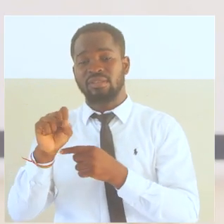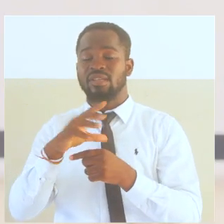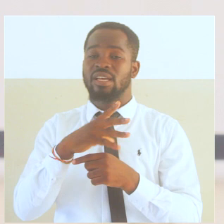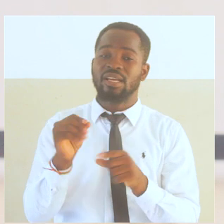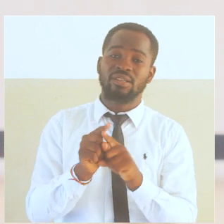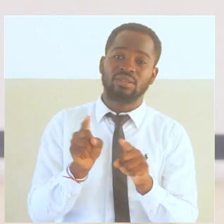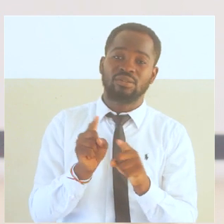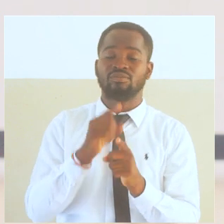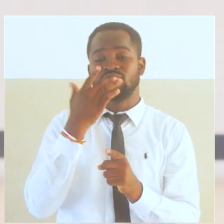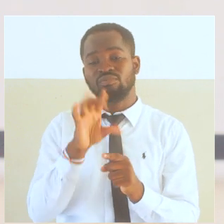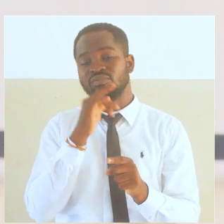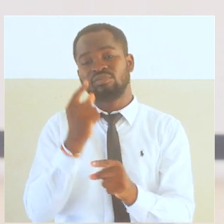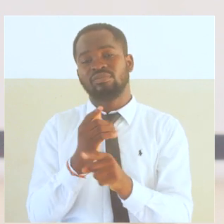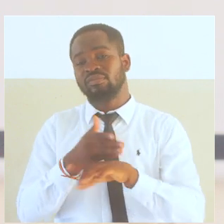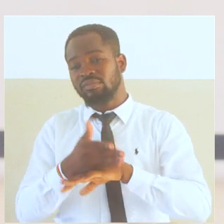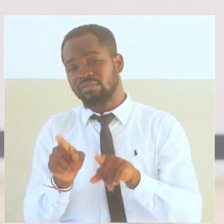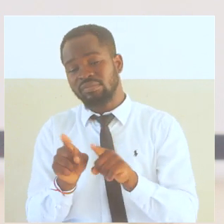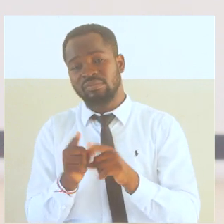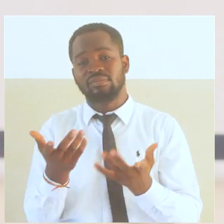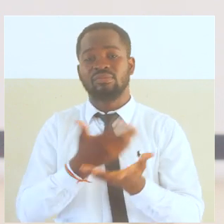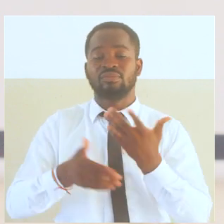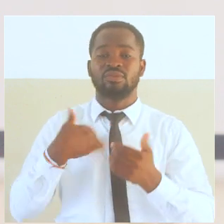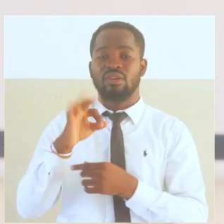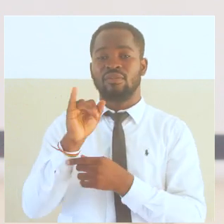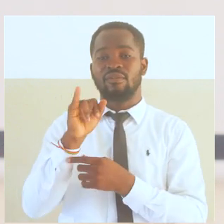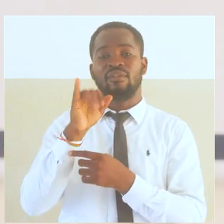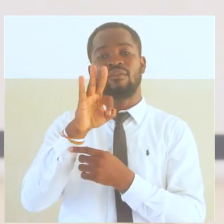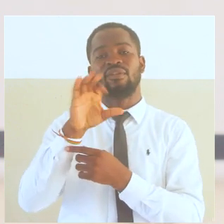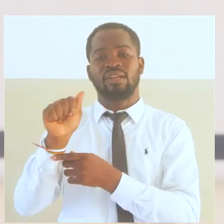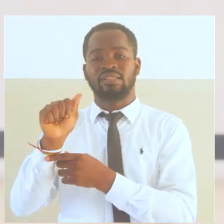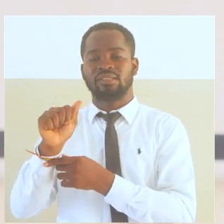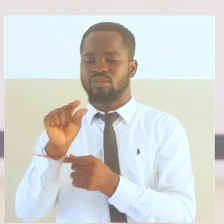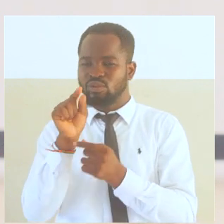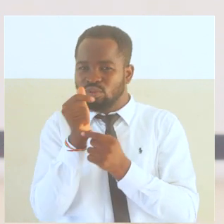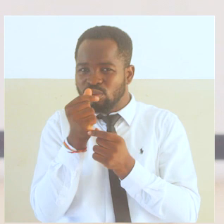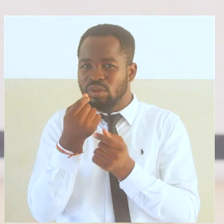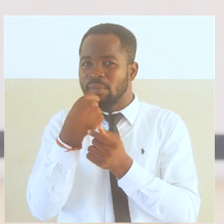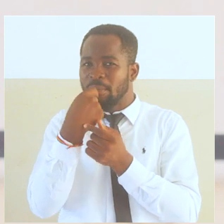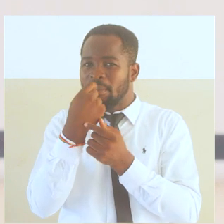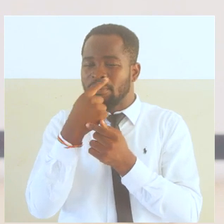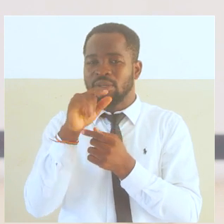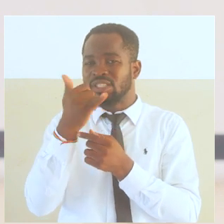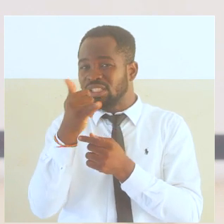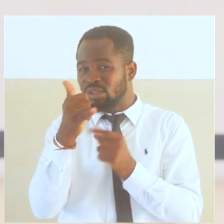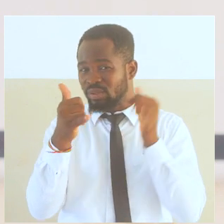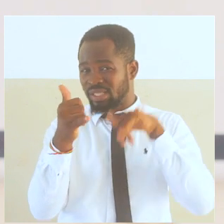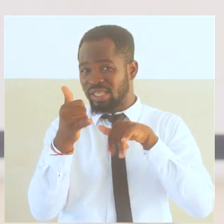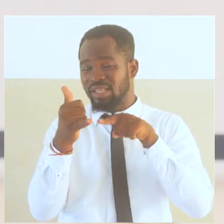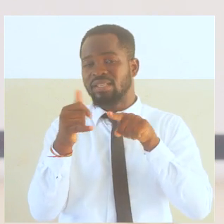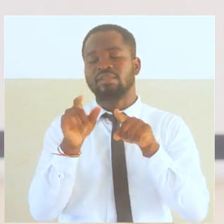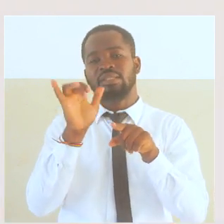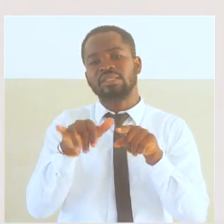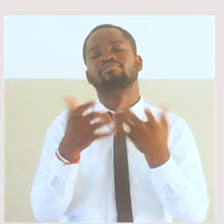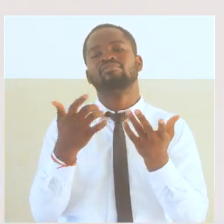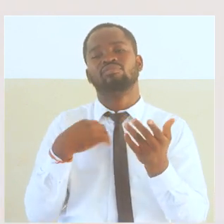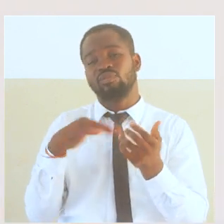when you take this, you have a chance of preventing 70% of the risk of having a child with neural tube